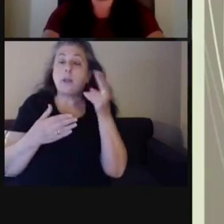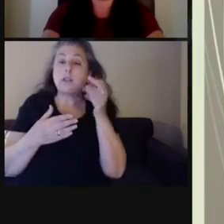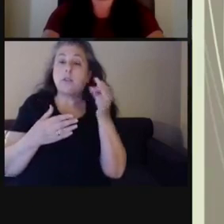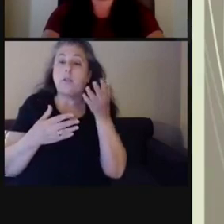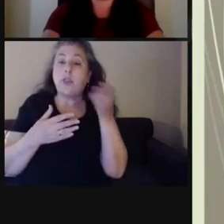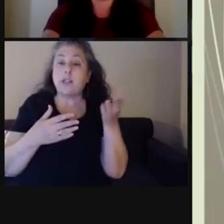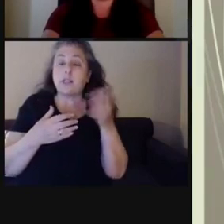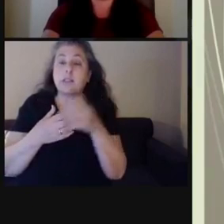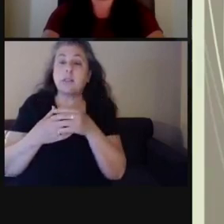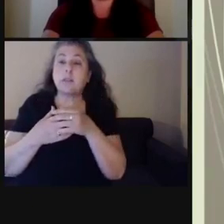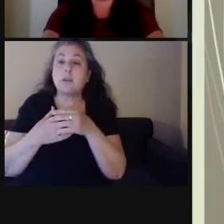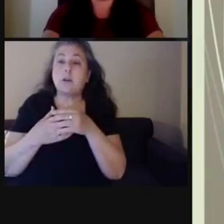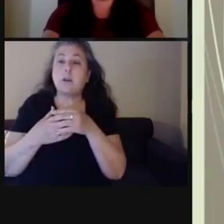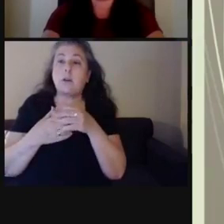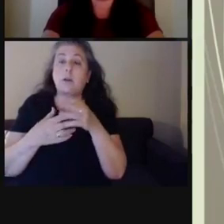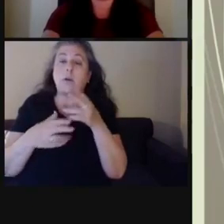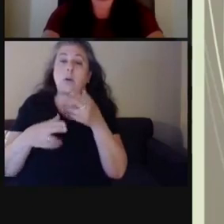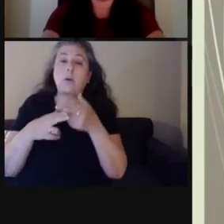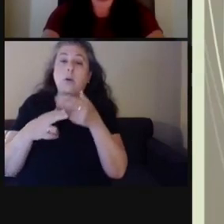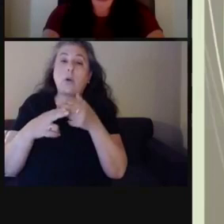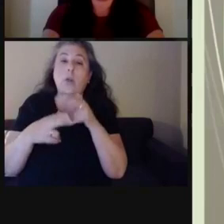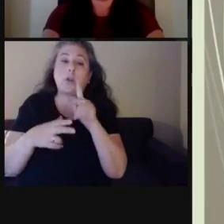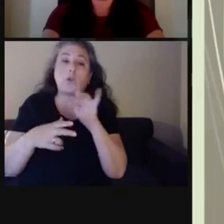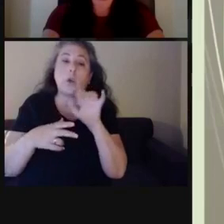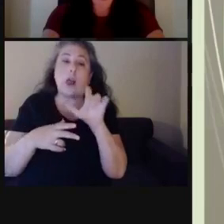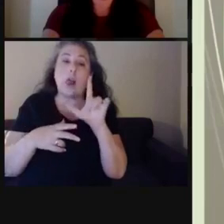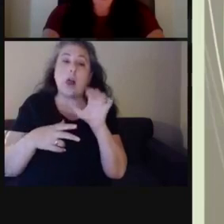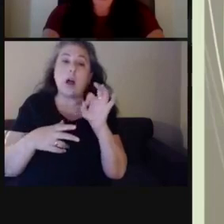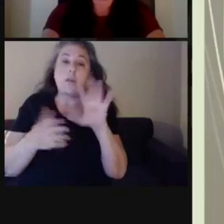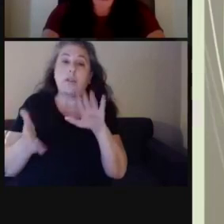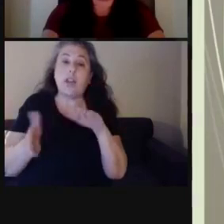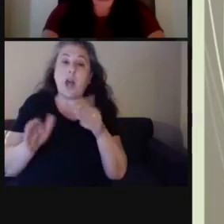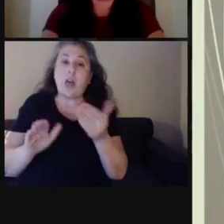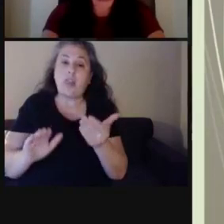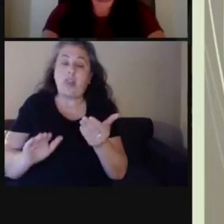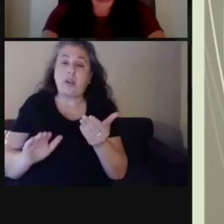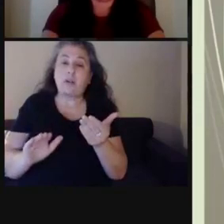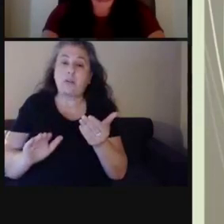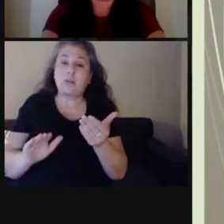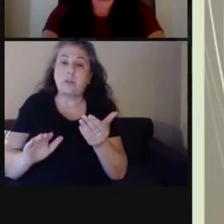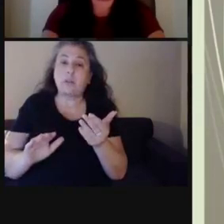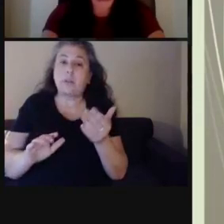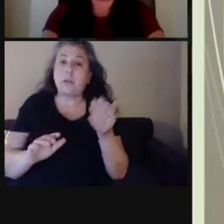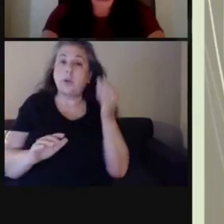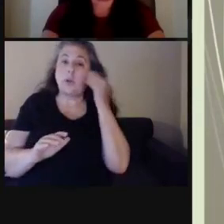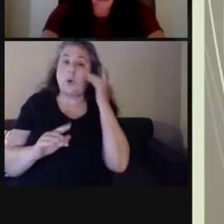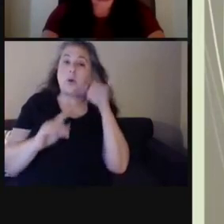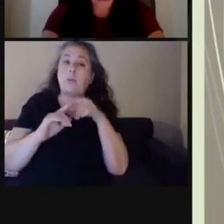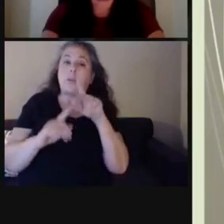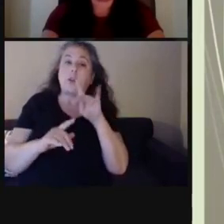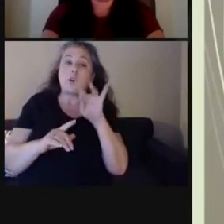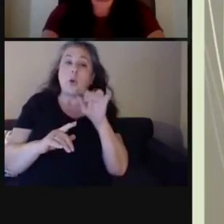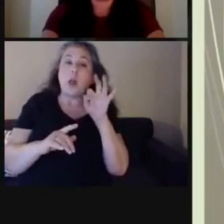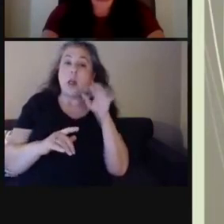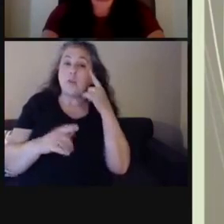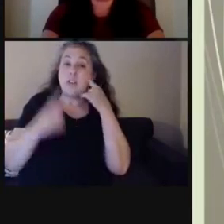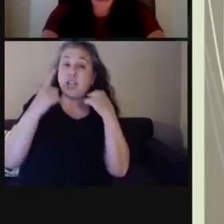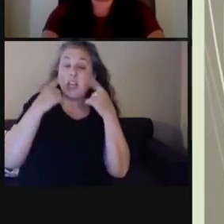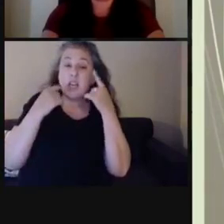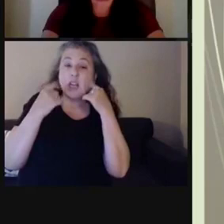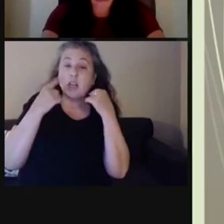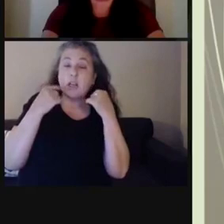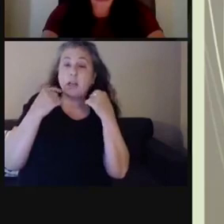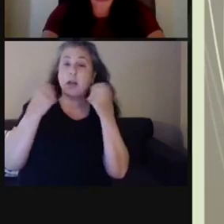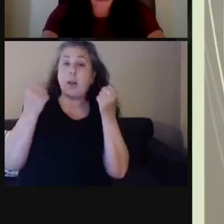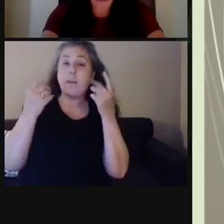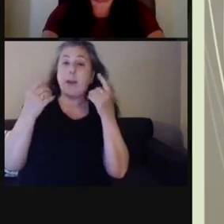this what we call Trail of Death. I know many of you know about the Trail of Tears, but there were